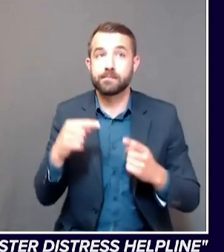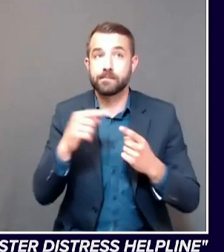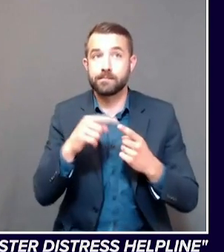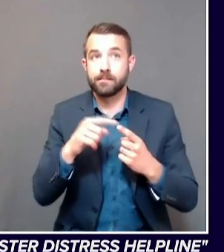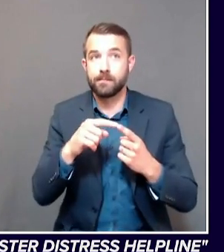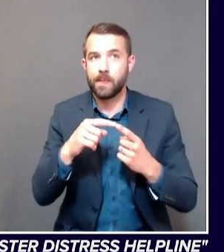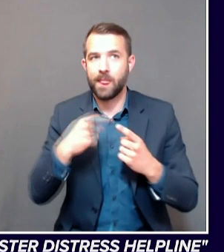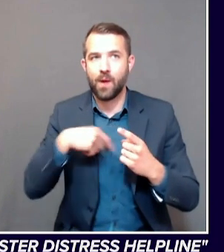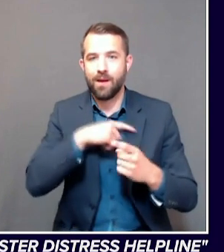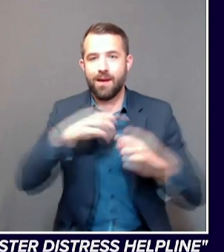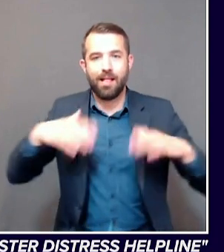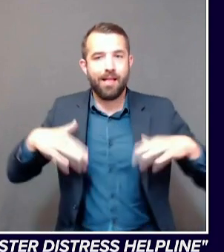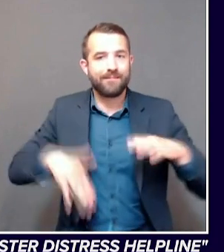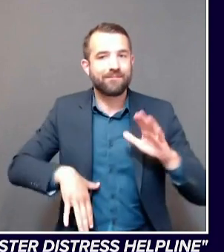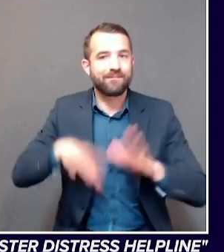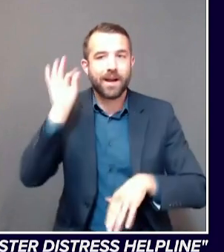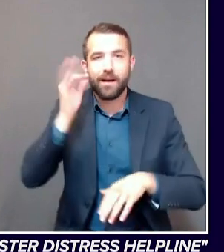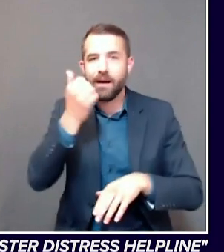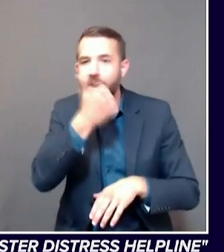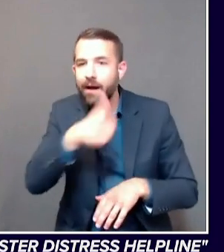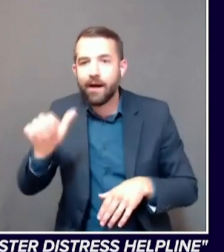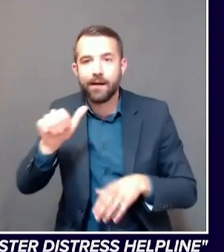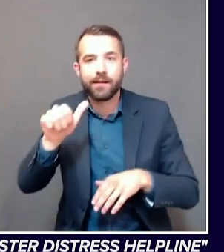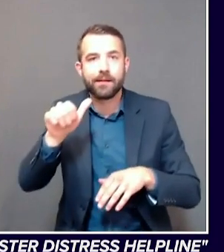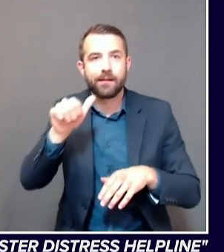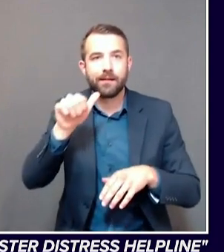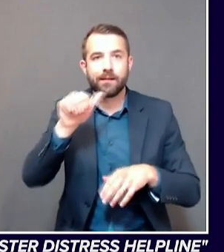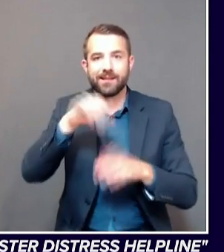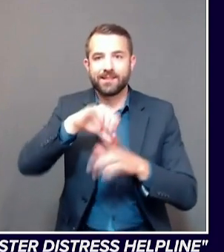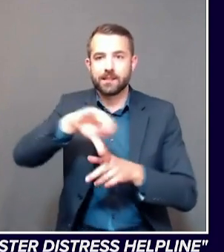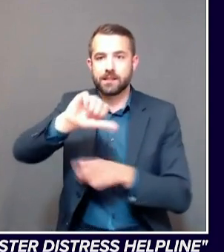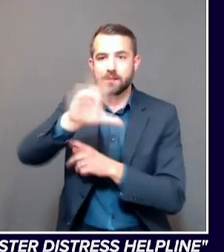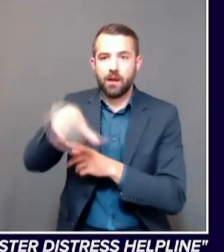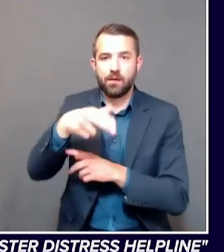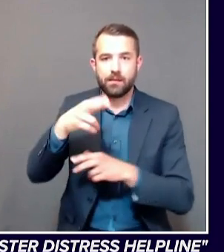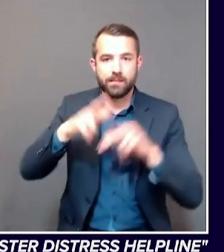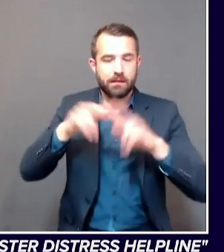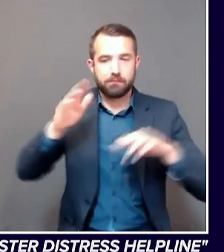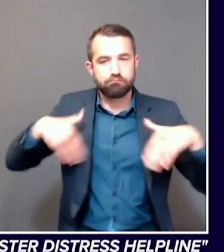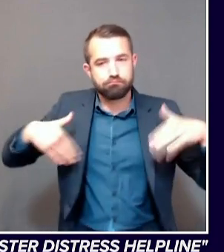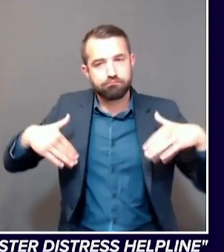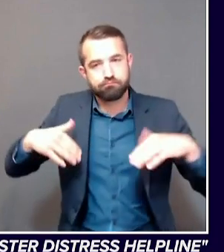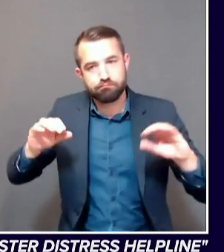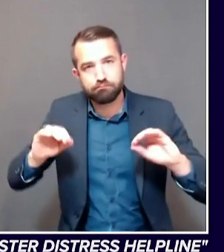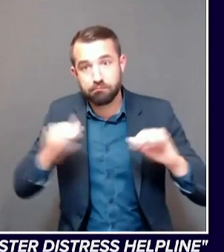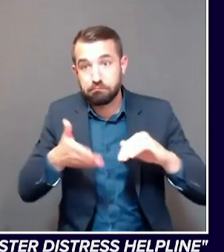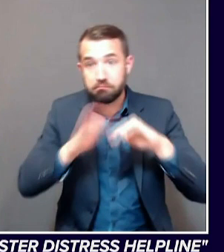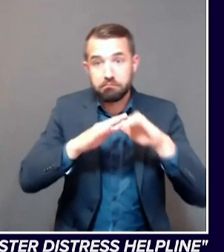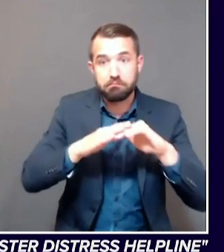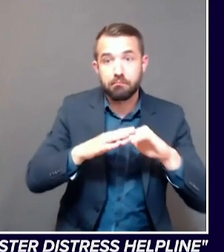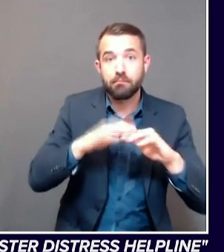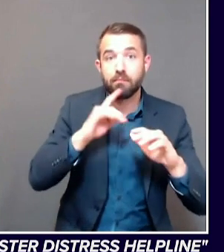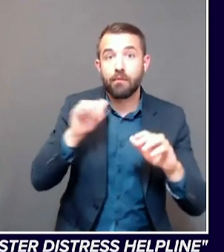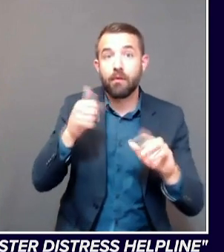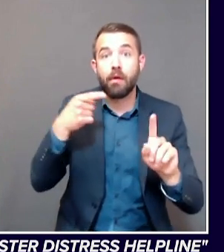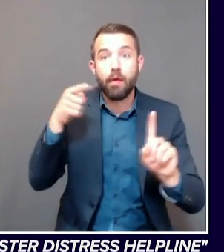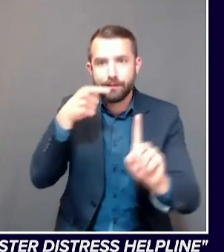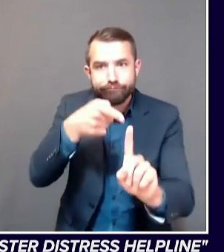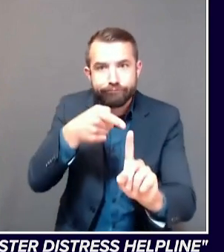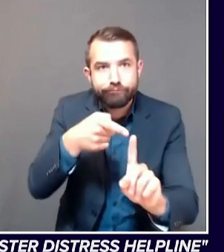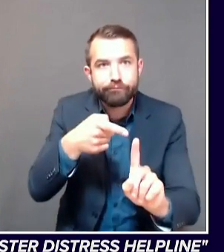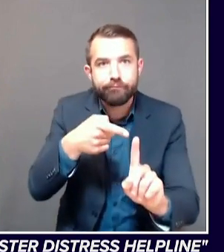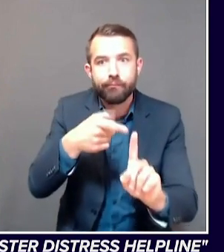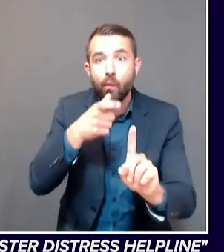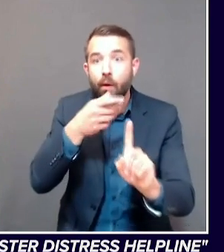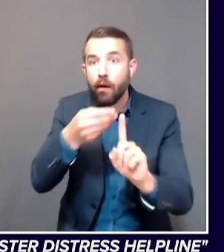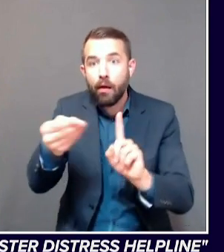cases associated with the Timro site. We'll get you the exact number. I believe when I looked at it last night, it was at 26